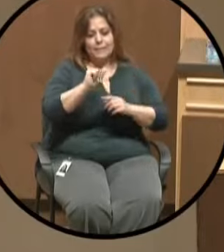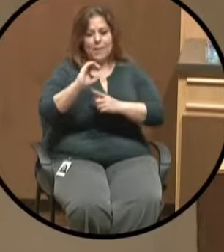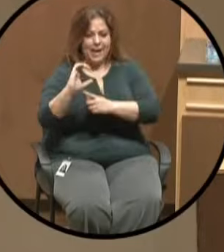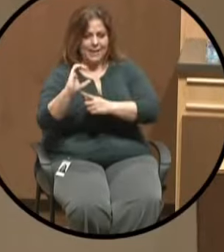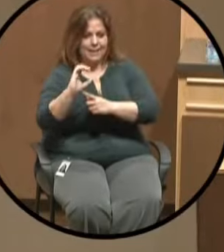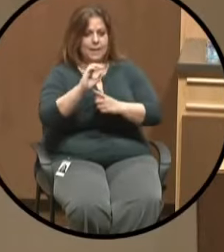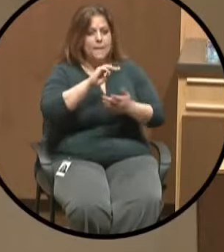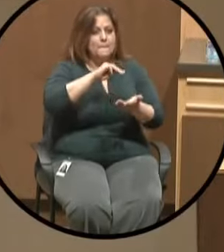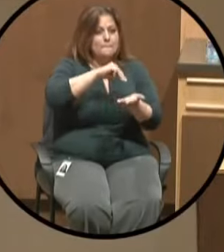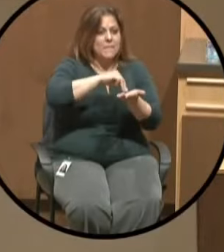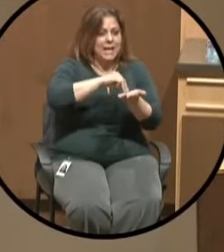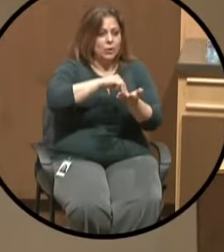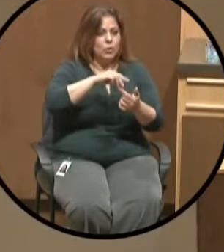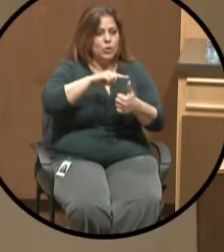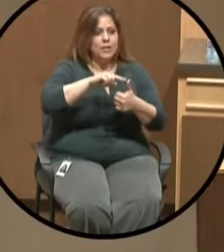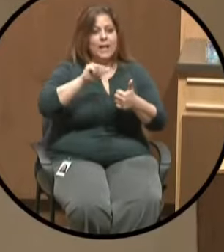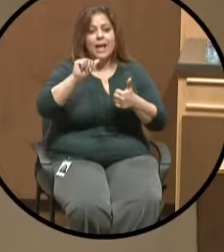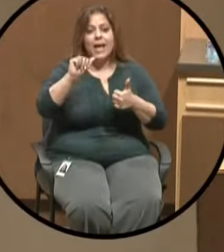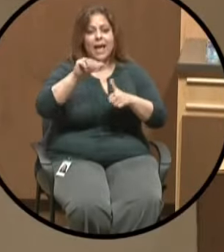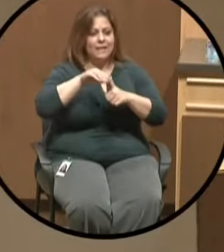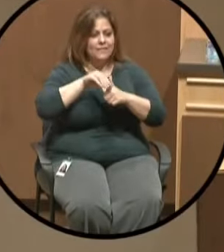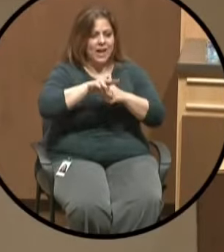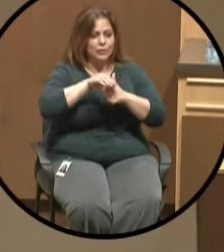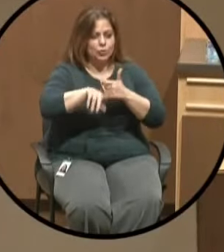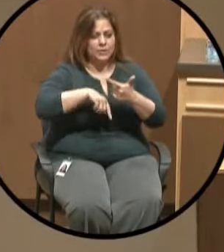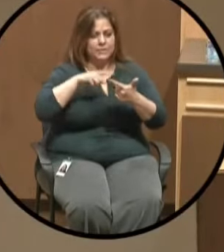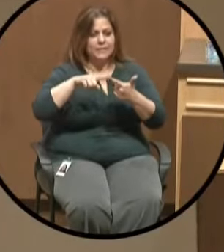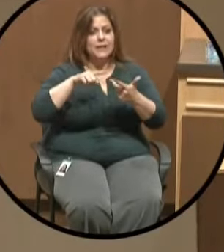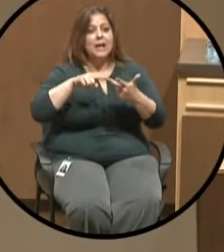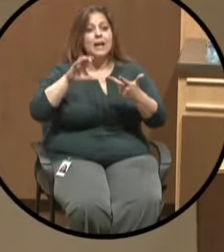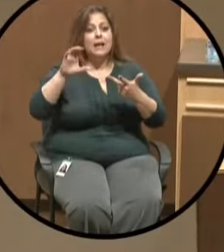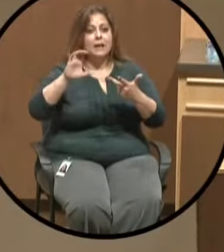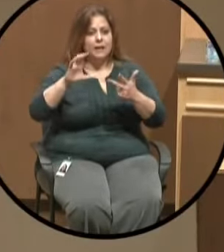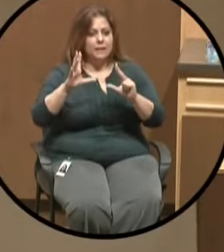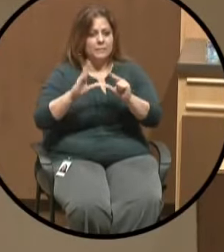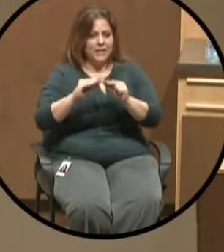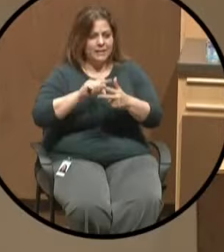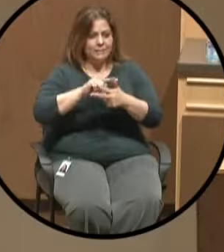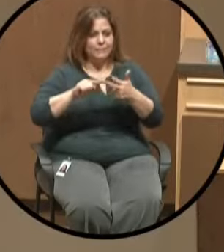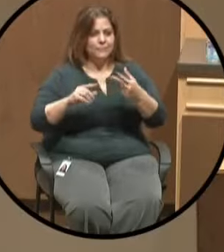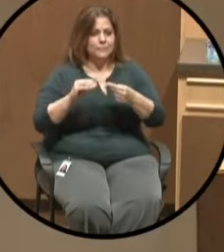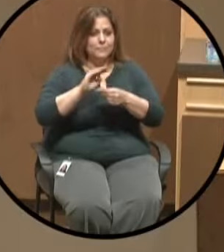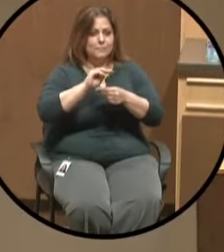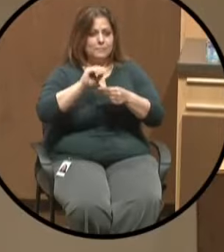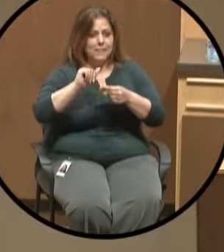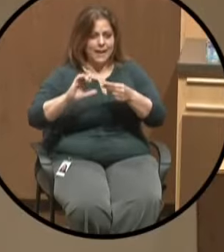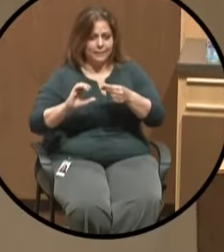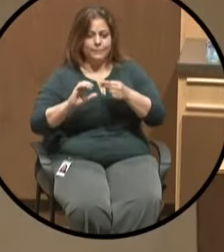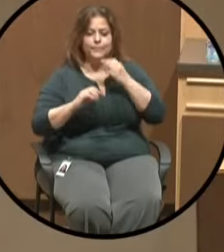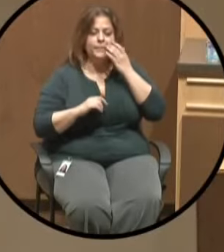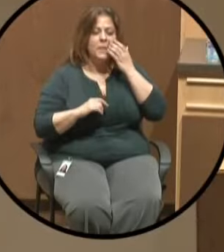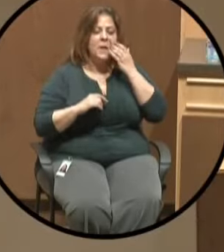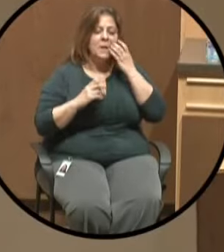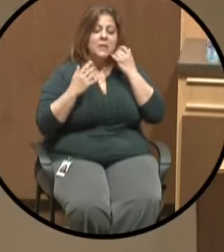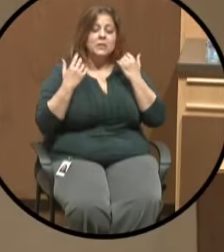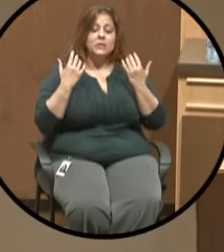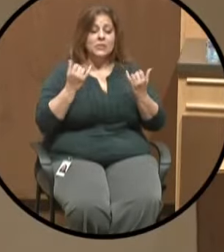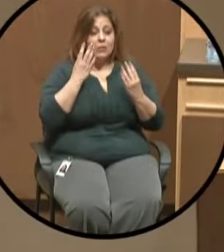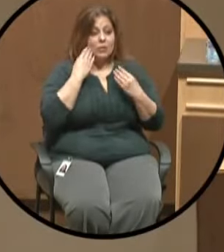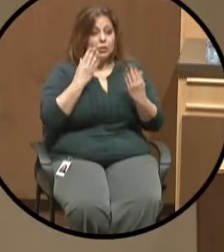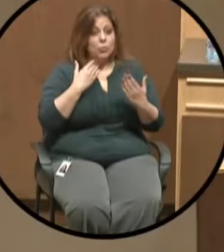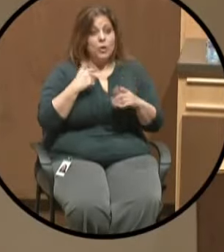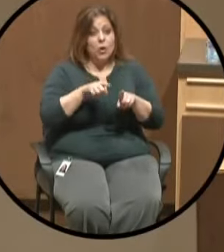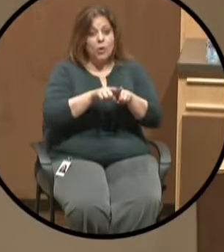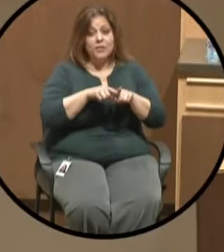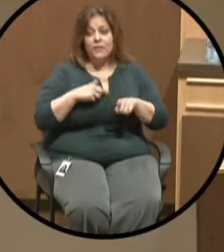for Medical Advisory Committee. So starting, and before I introduce them, let me also note that we have